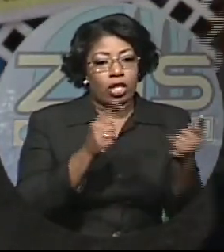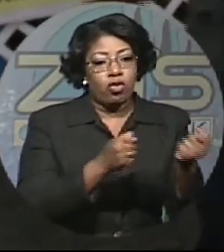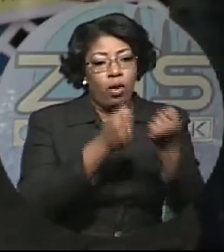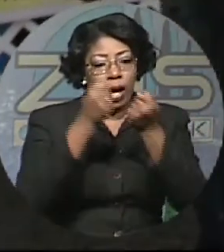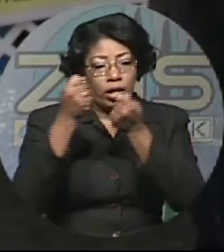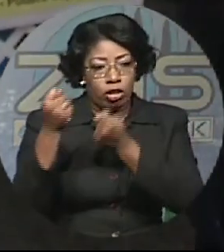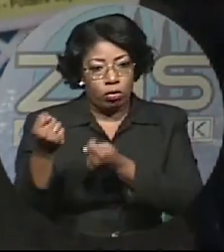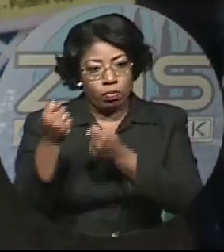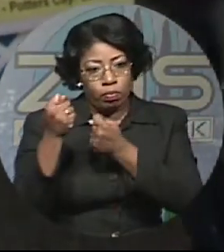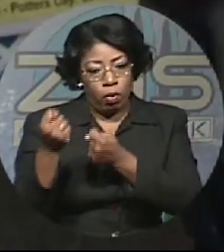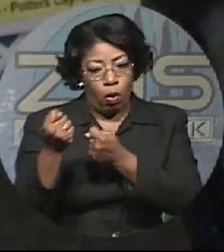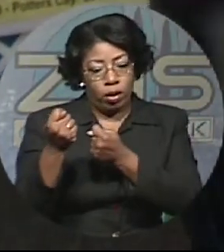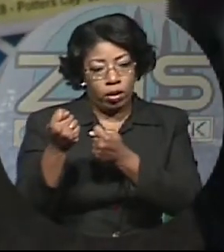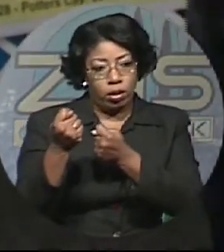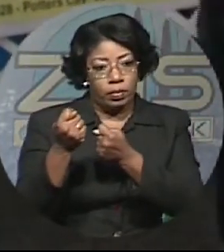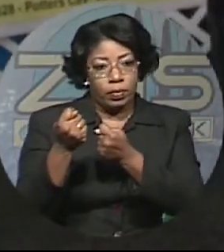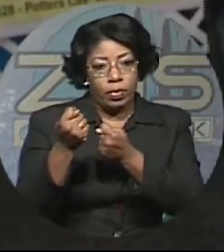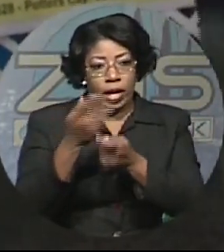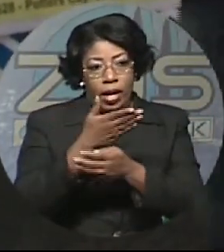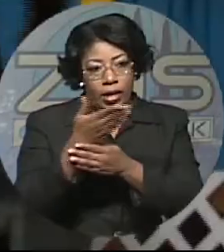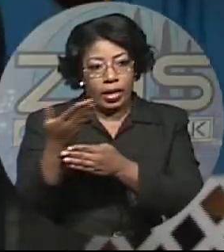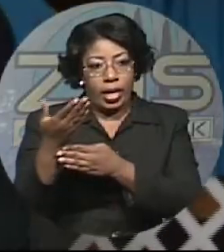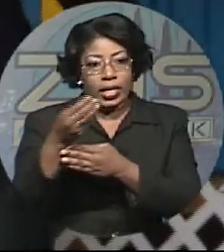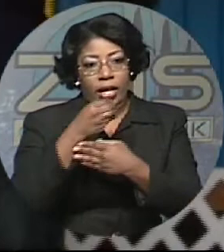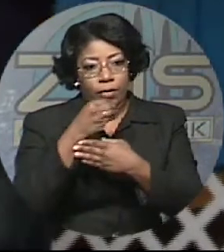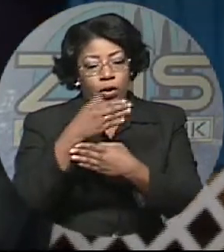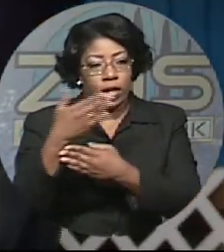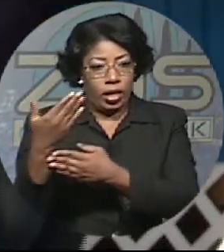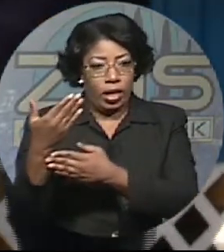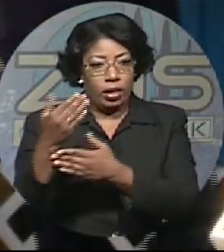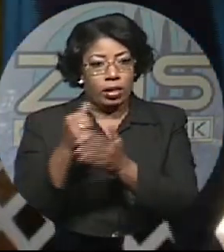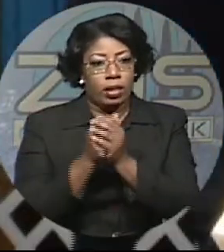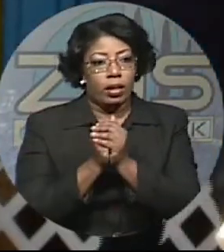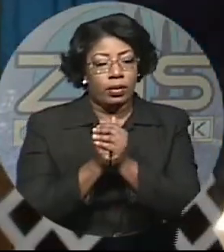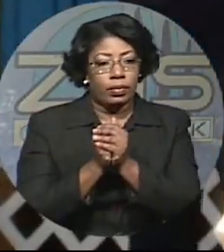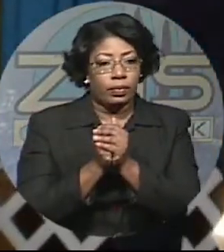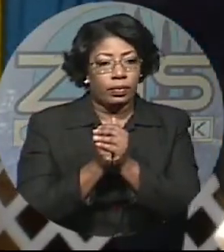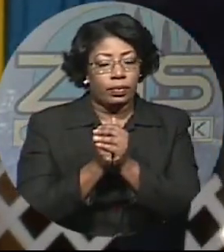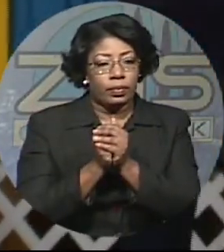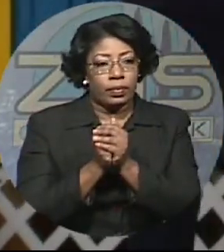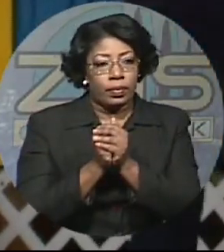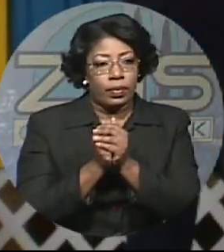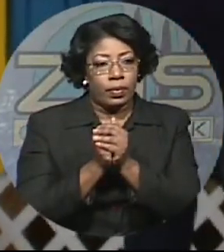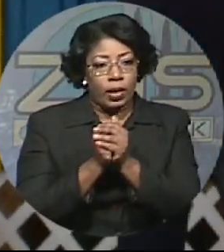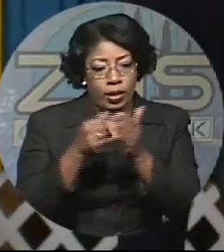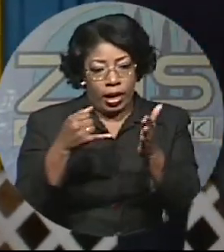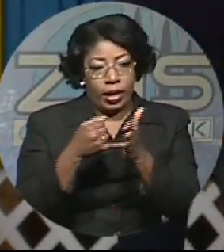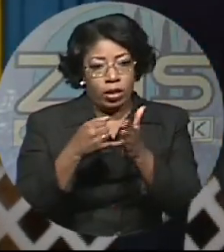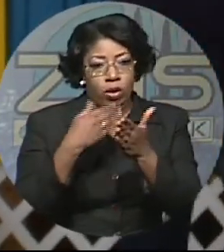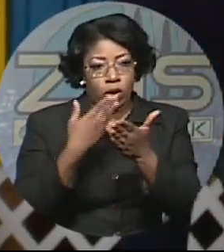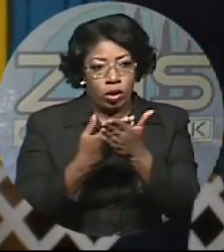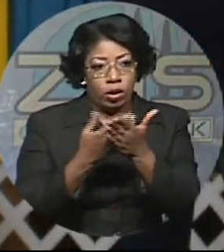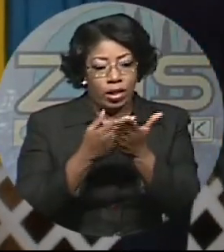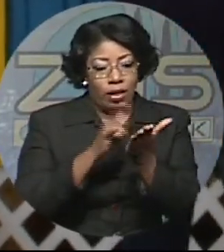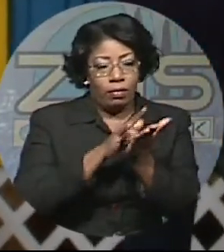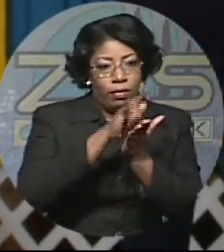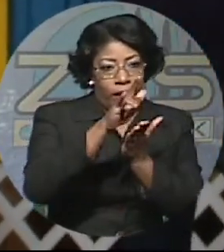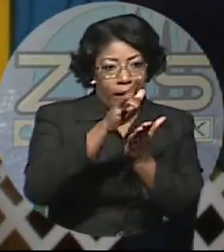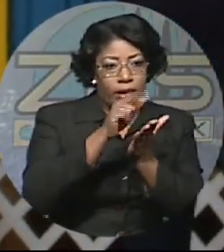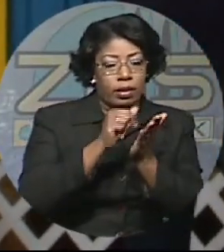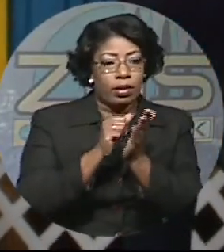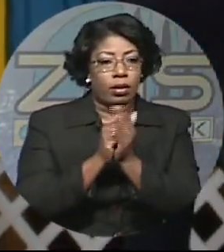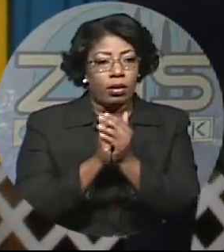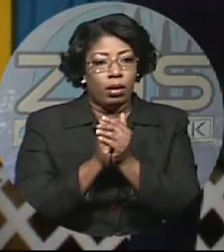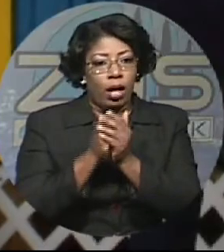freight, but for passengers, it is another option. Very more convenient because the flight. I know a